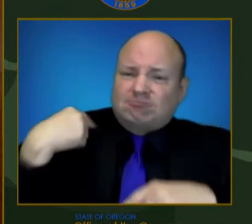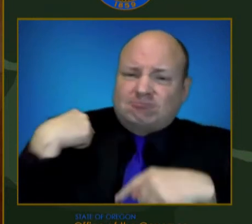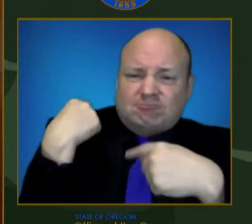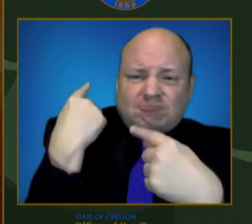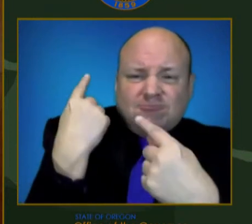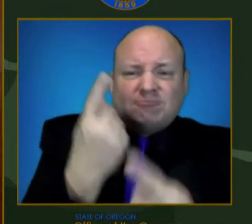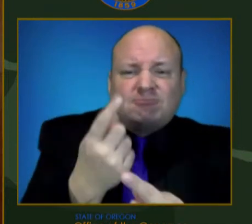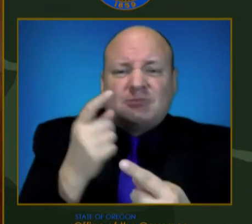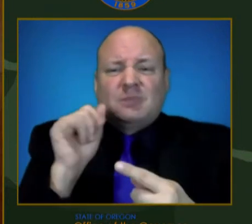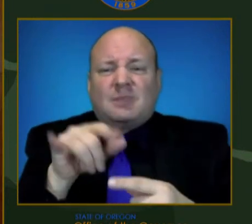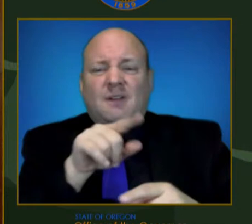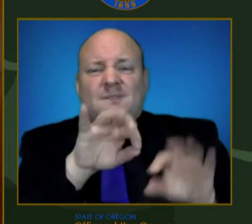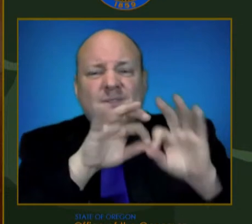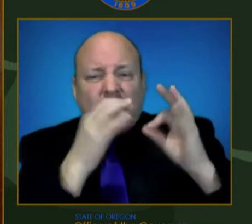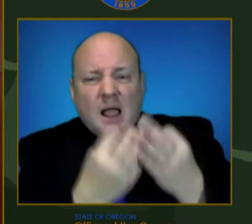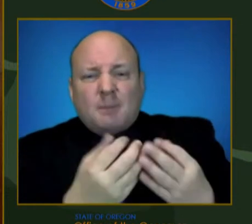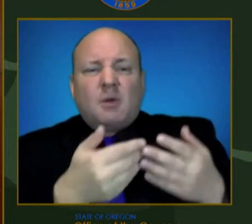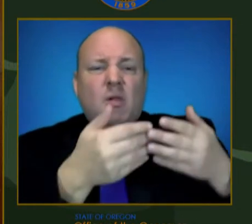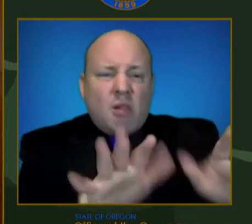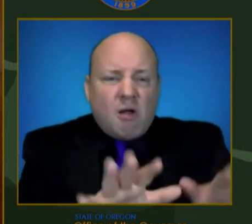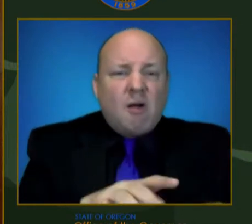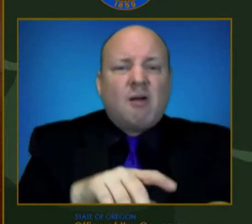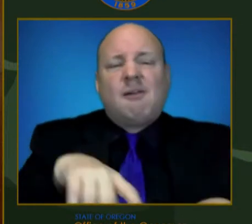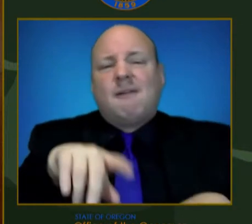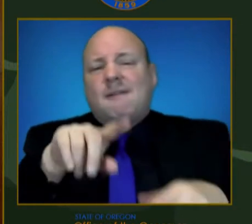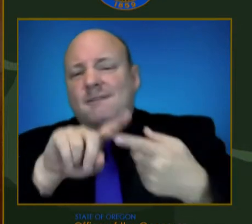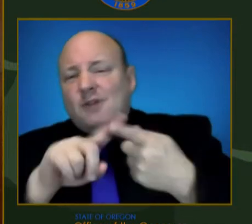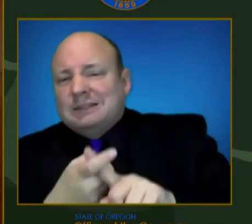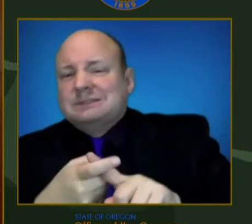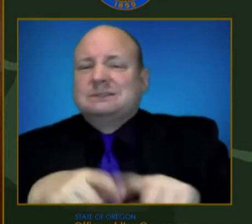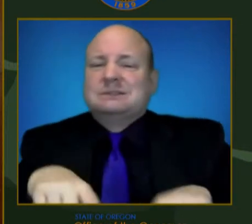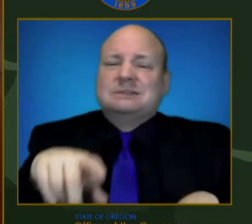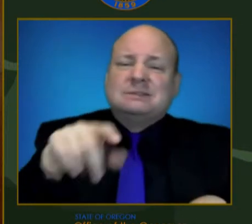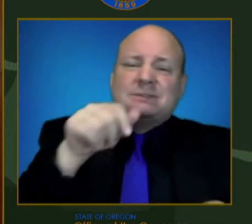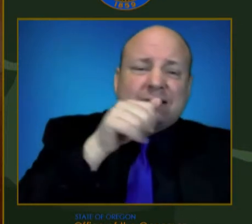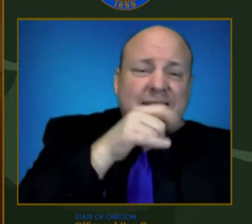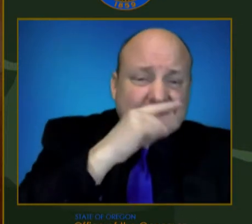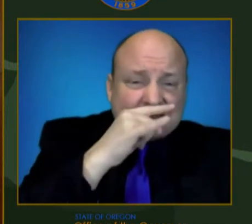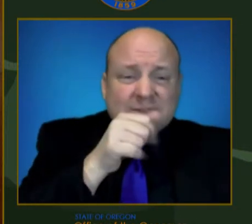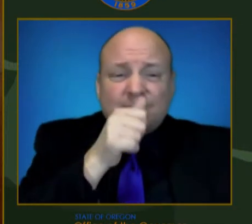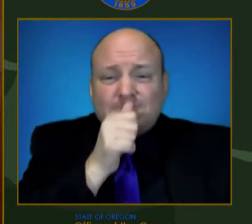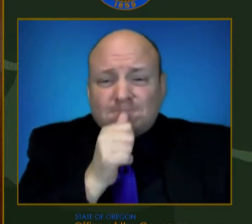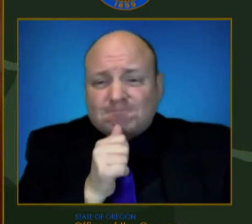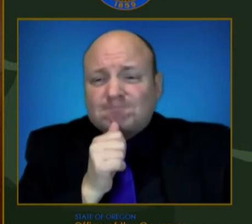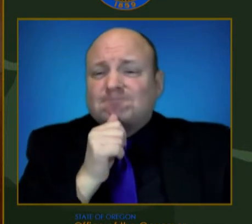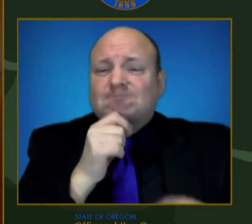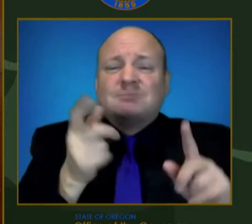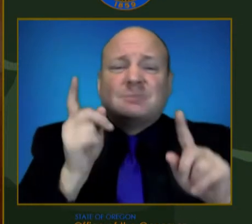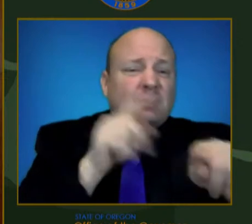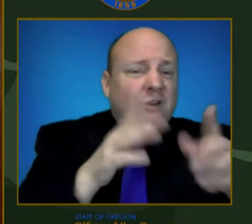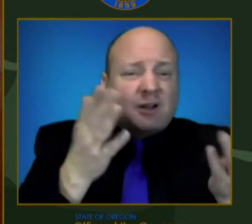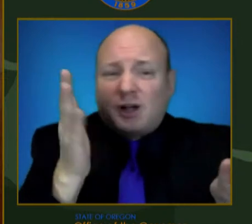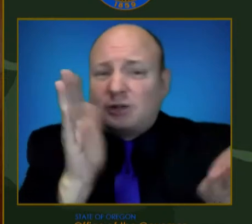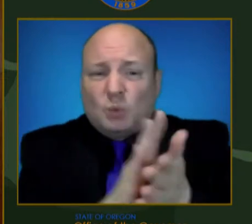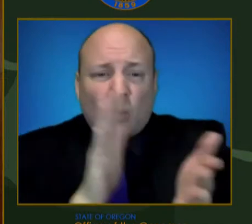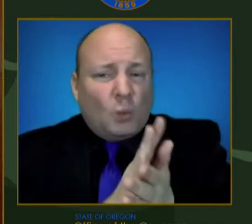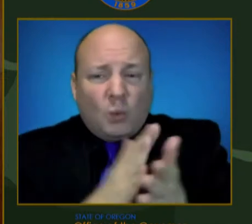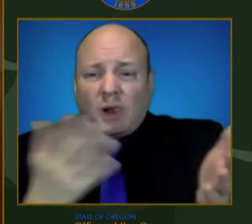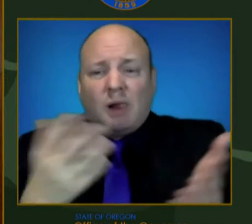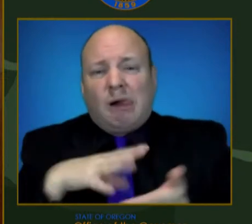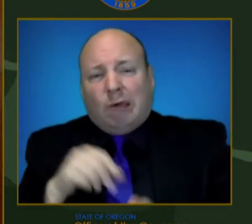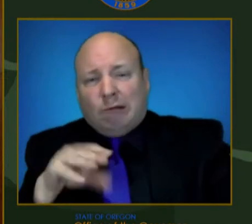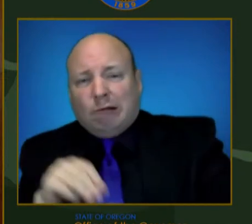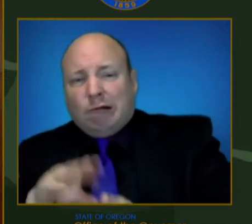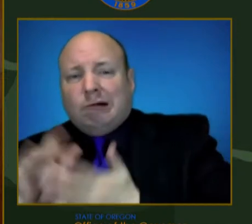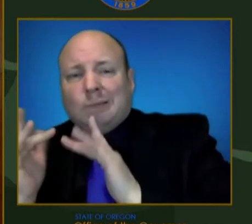family. Our kids have suffered through remote learning. Our homegrown small businesses, which are the heart and soul